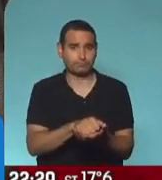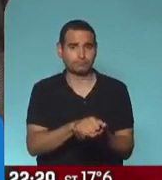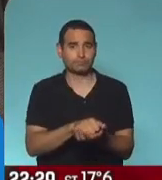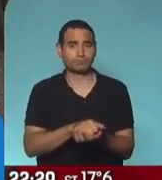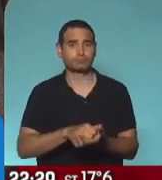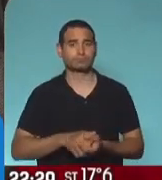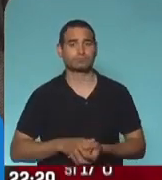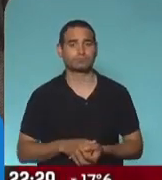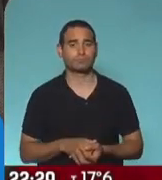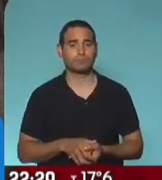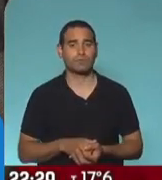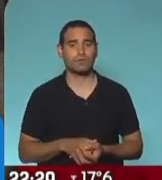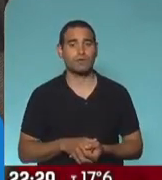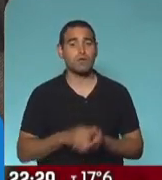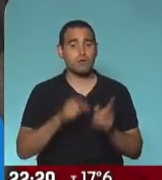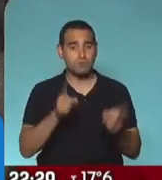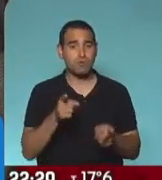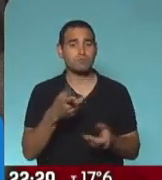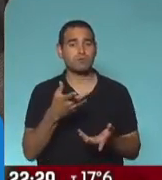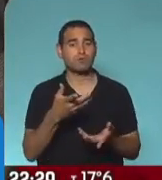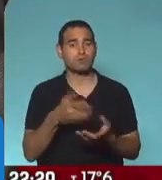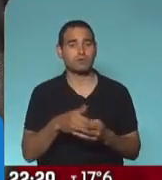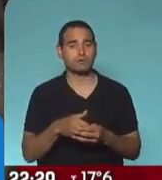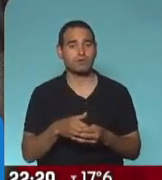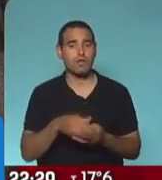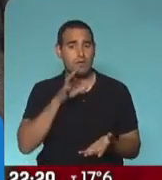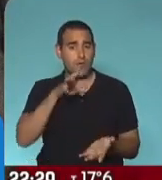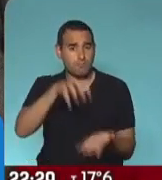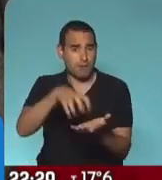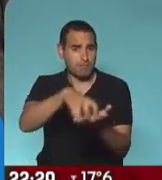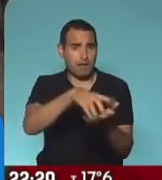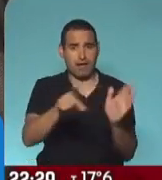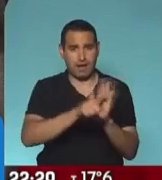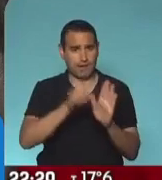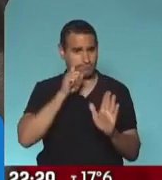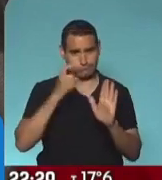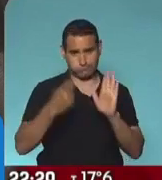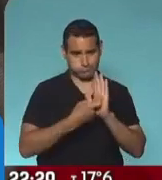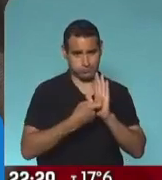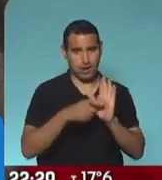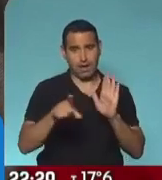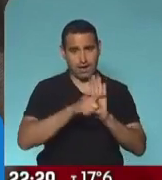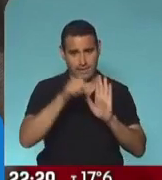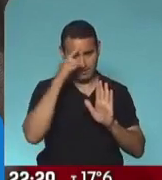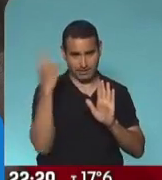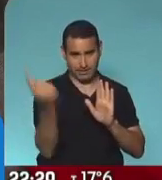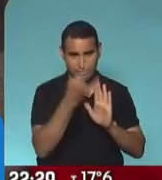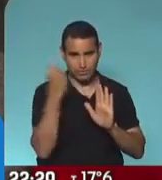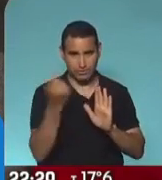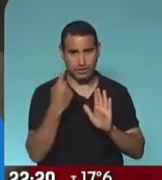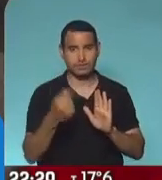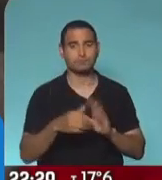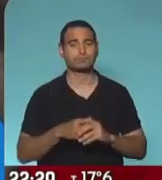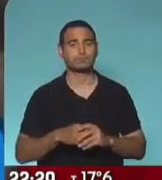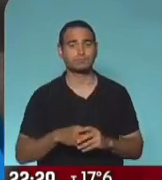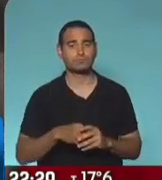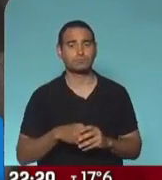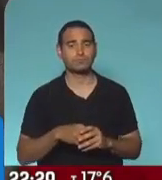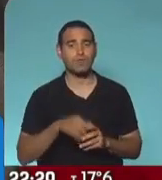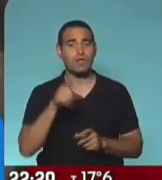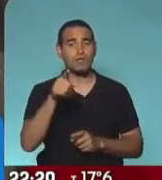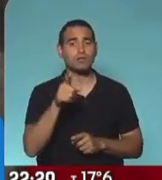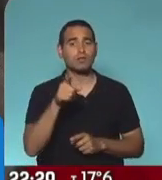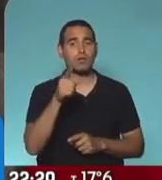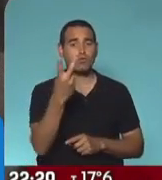unchanged. All settlement activity is illegal under international law, and it erodes the viability of the two-state